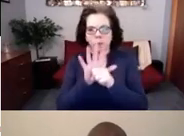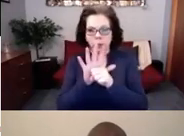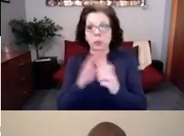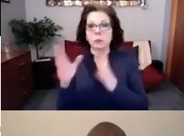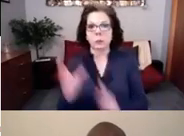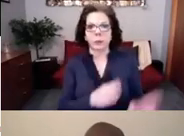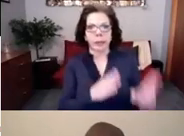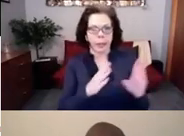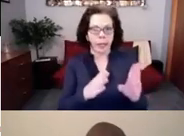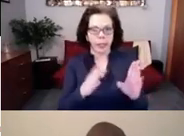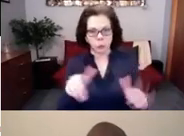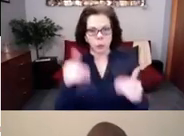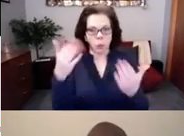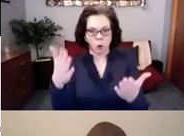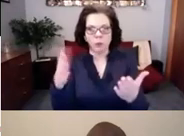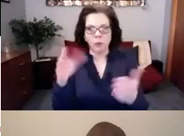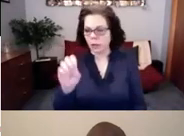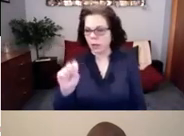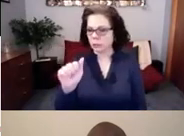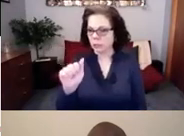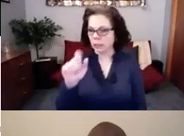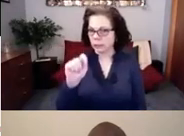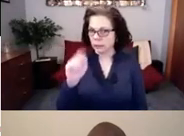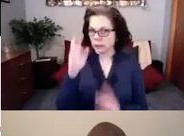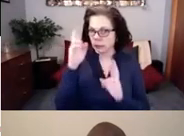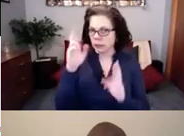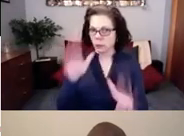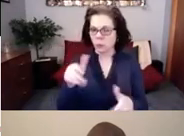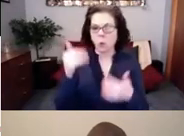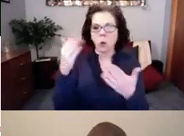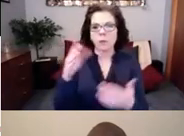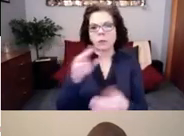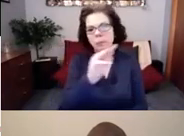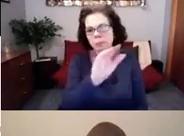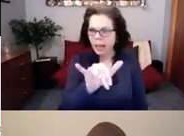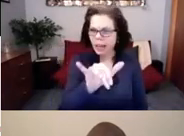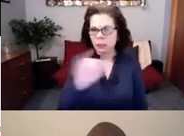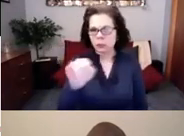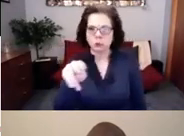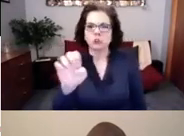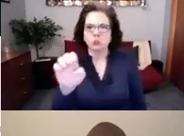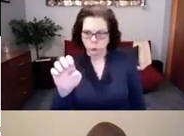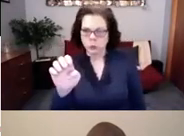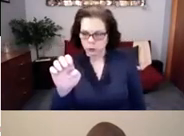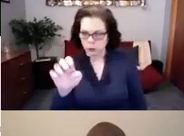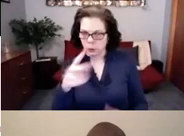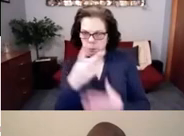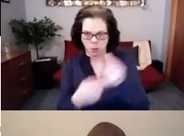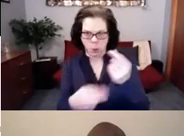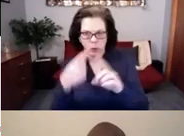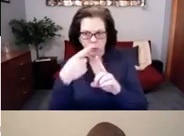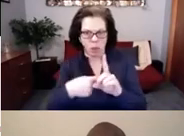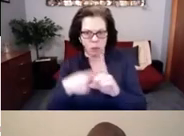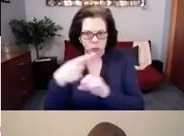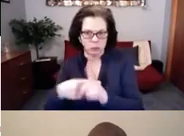the assessments. SAT presently is looking towards May and June for sessions. And so